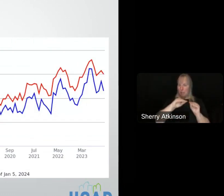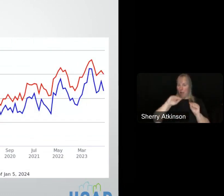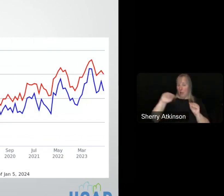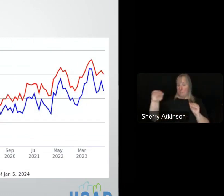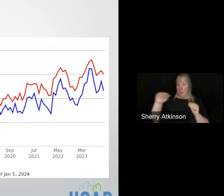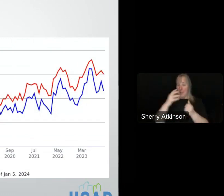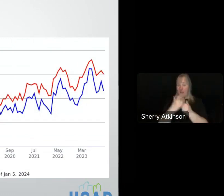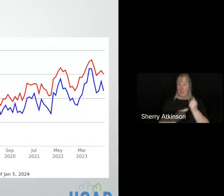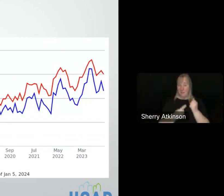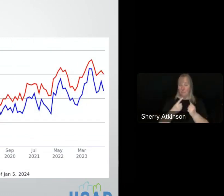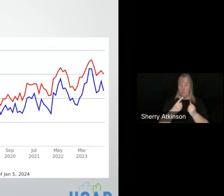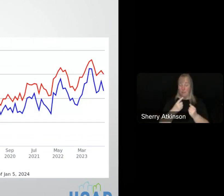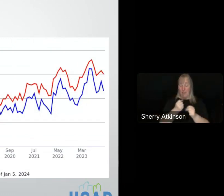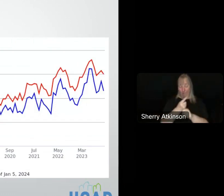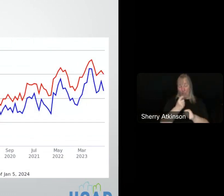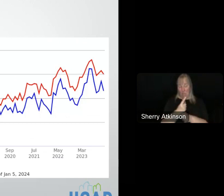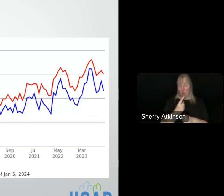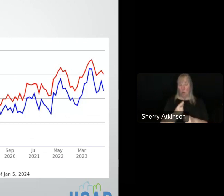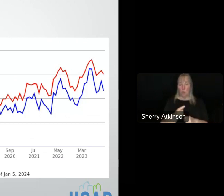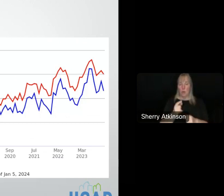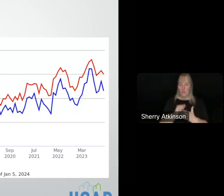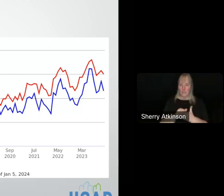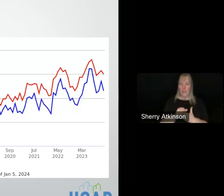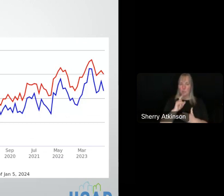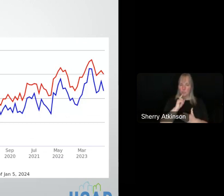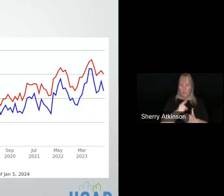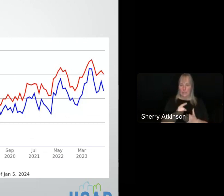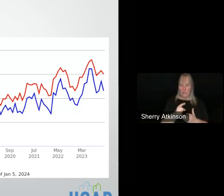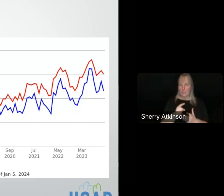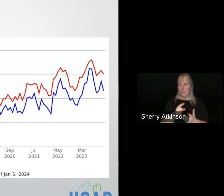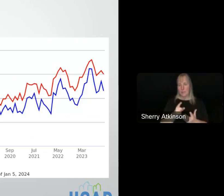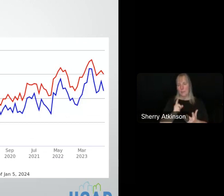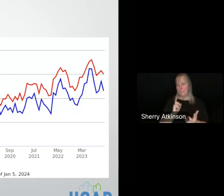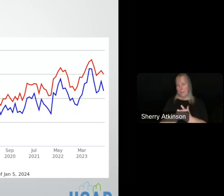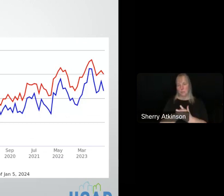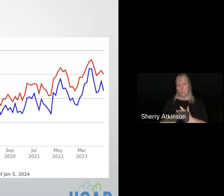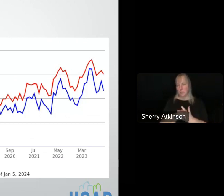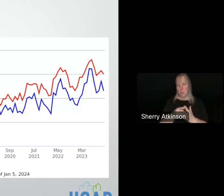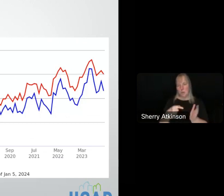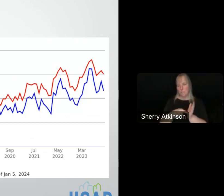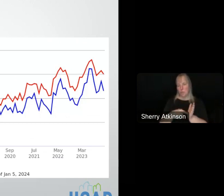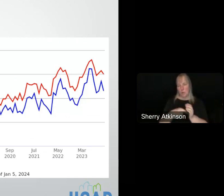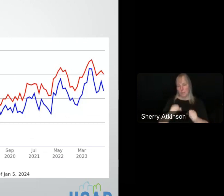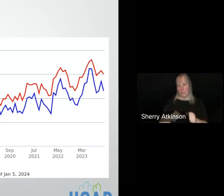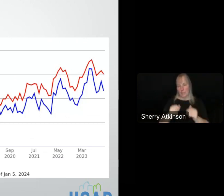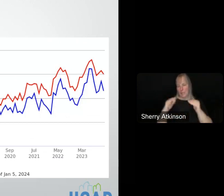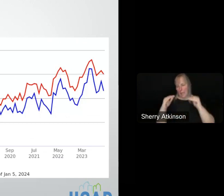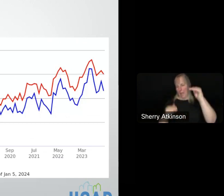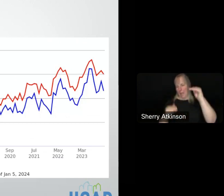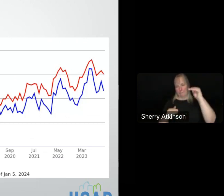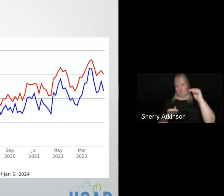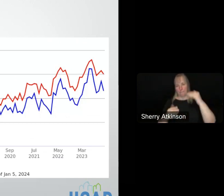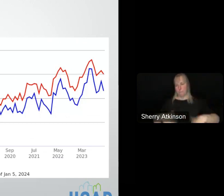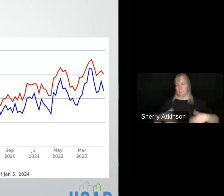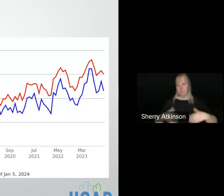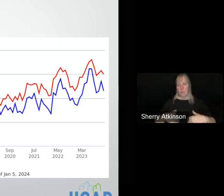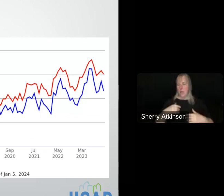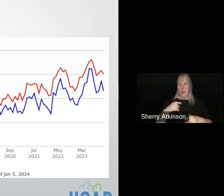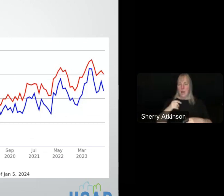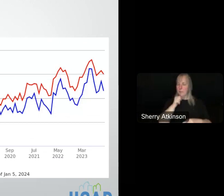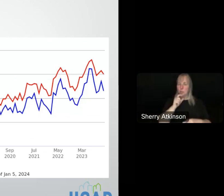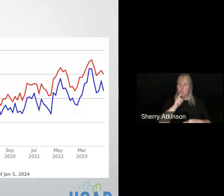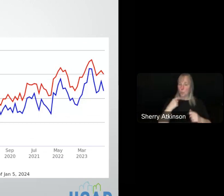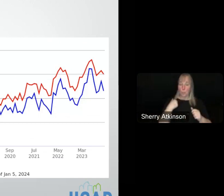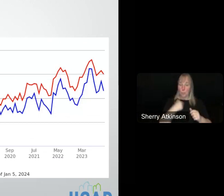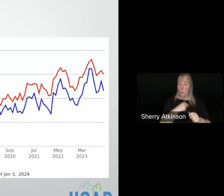really penetrating an affordability gap that I'm not sure that we're going to be able to maintain it, especially if we're